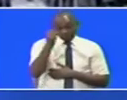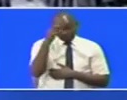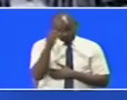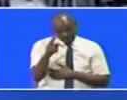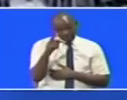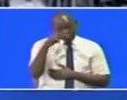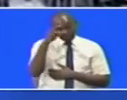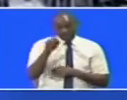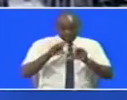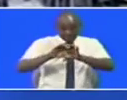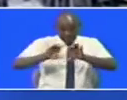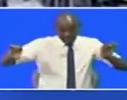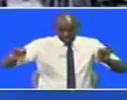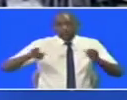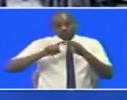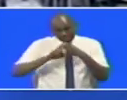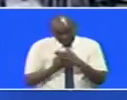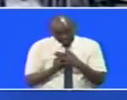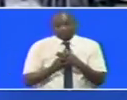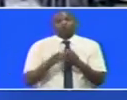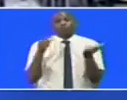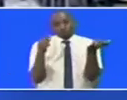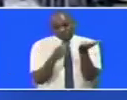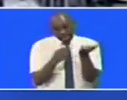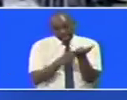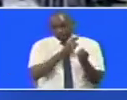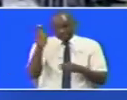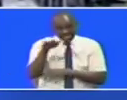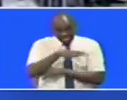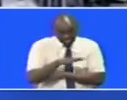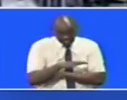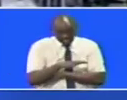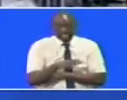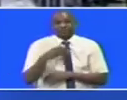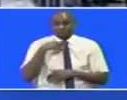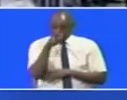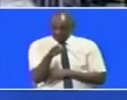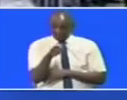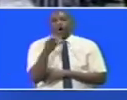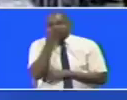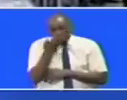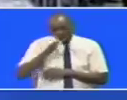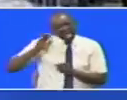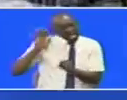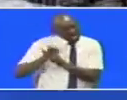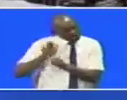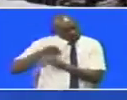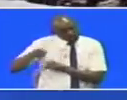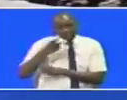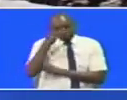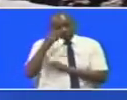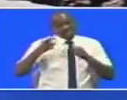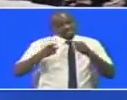1,445-kilometer pipeline will start in landlocked Uganda's western region, where crude reserves were discovered in